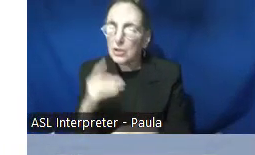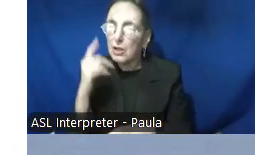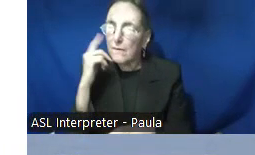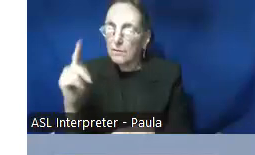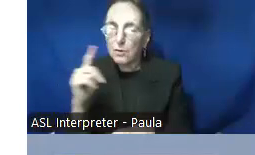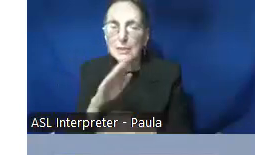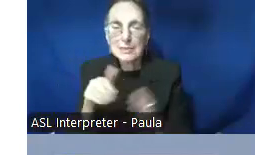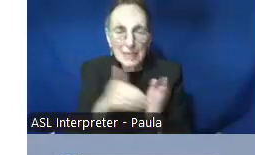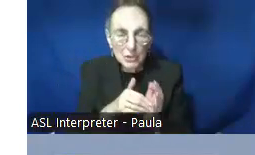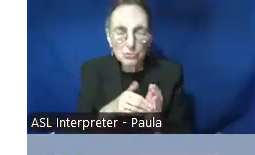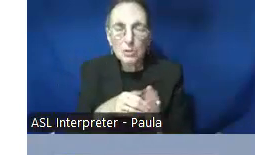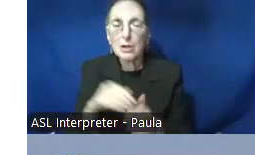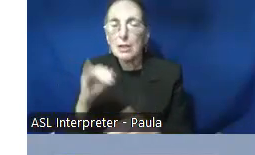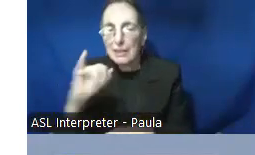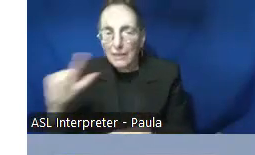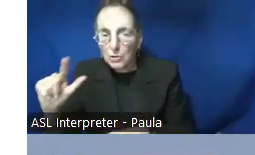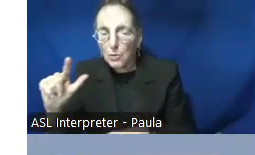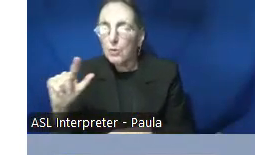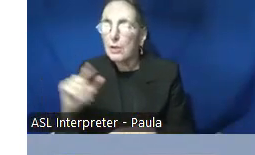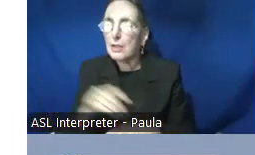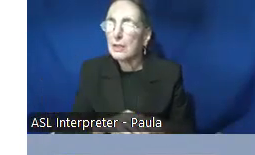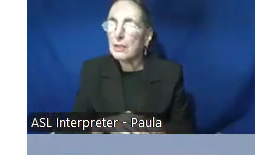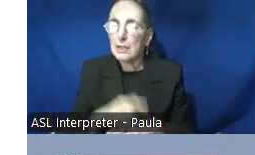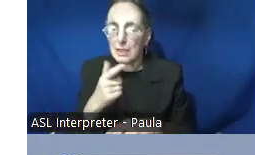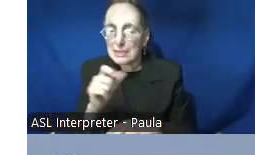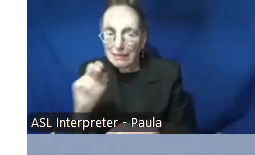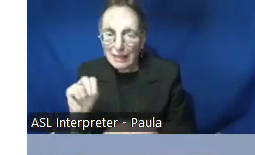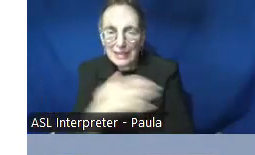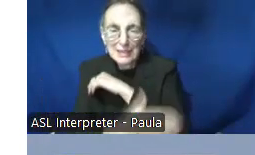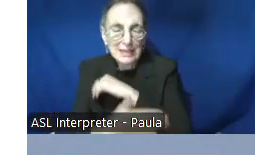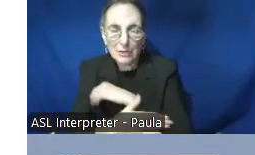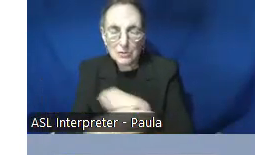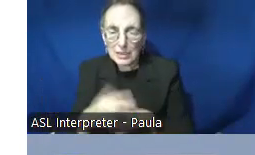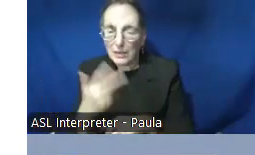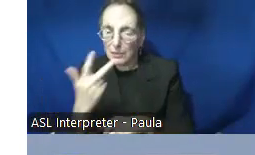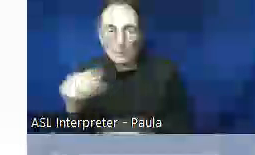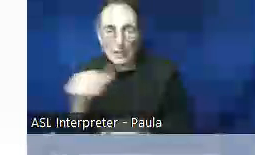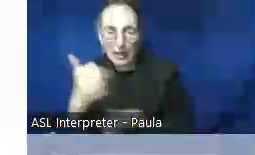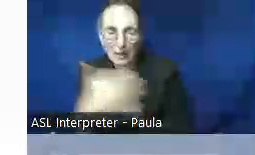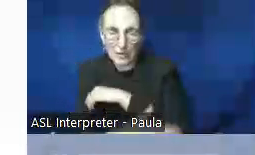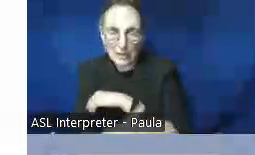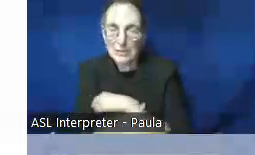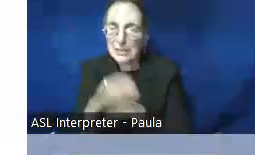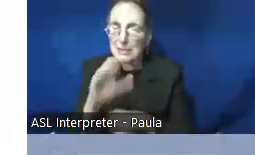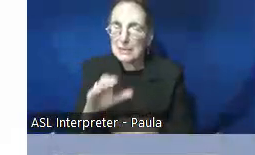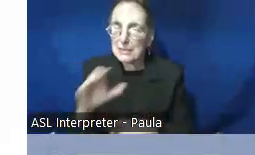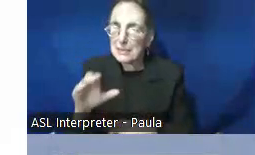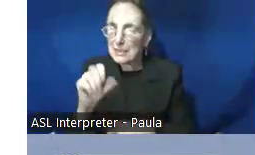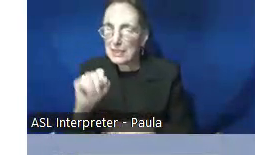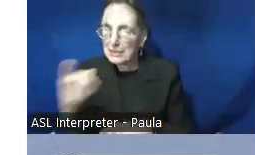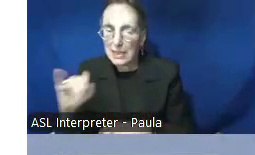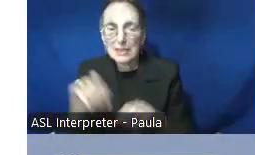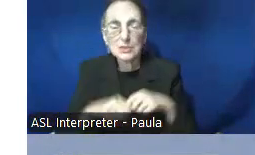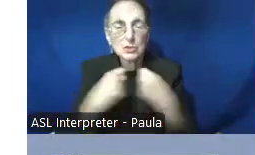Central Illinois, McLean County, and then three other counties in Central Illinois. CCSI is a social service